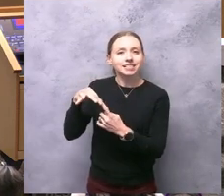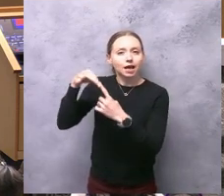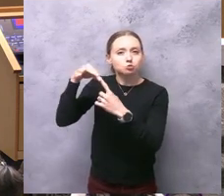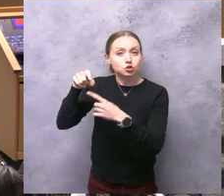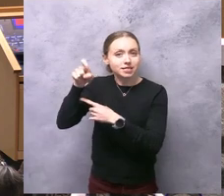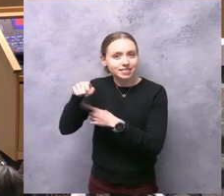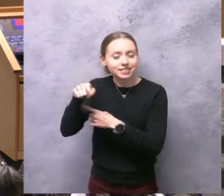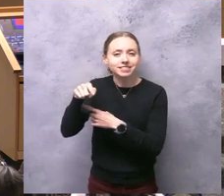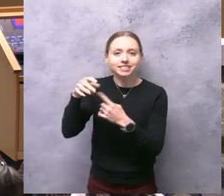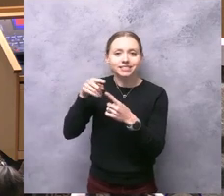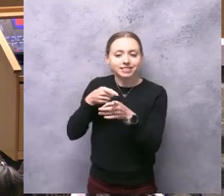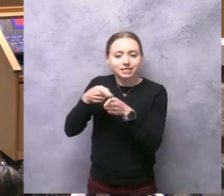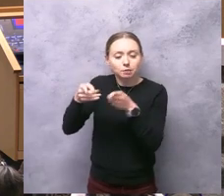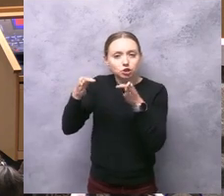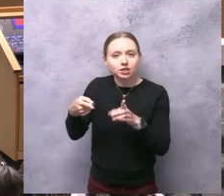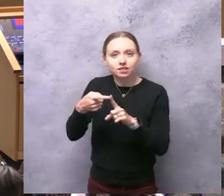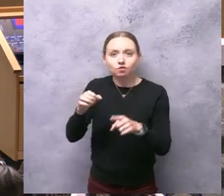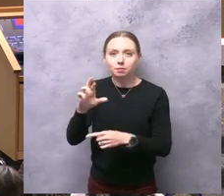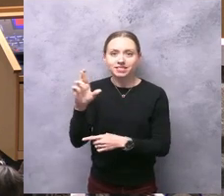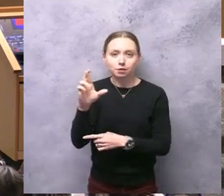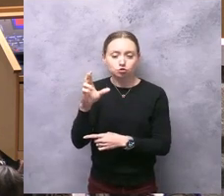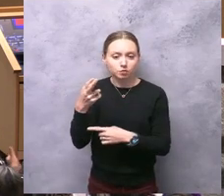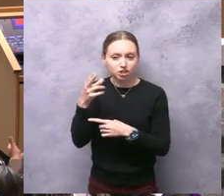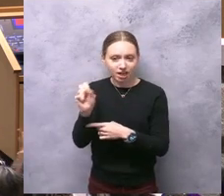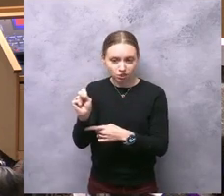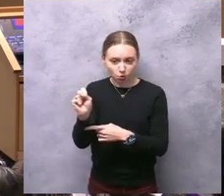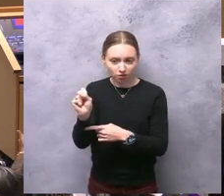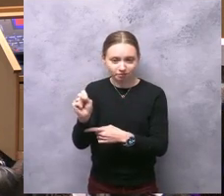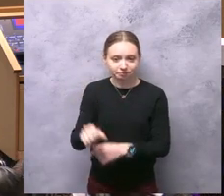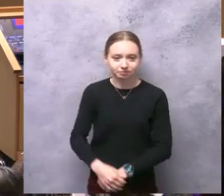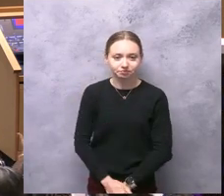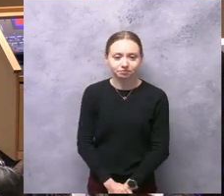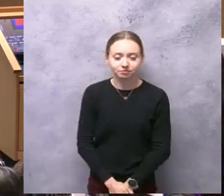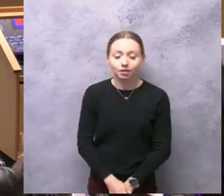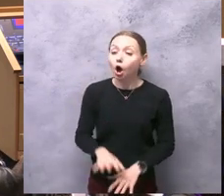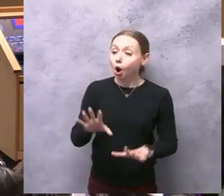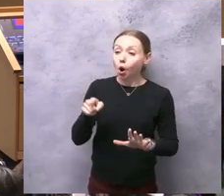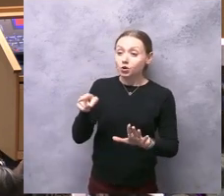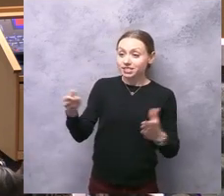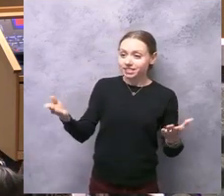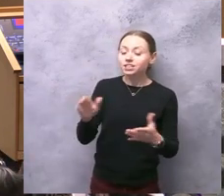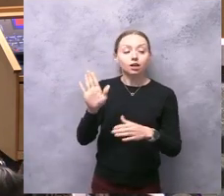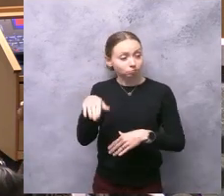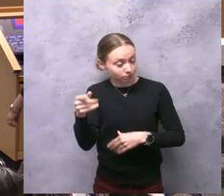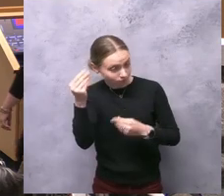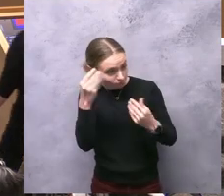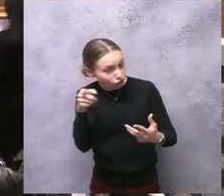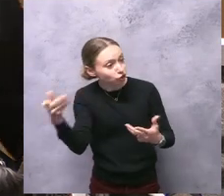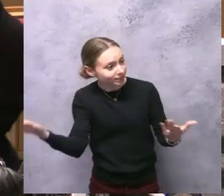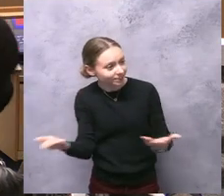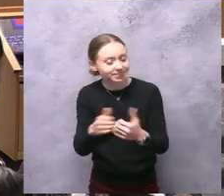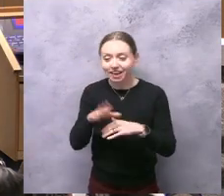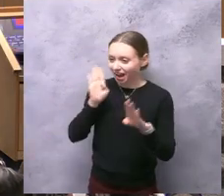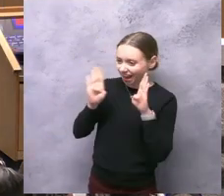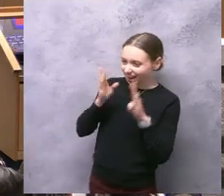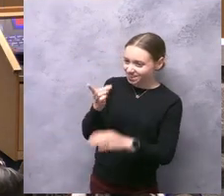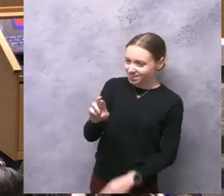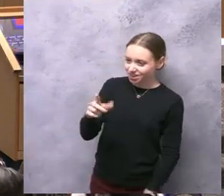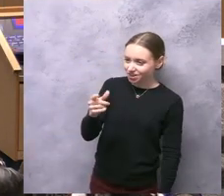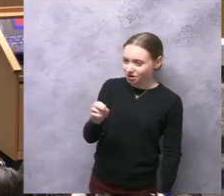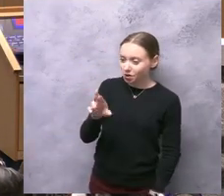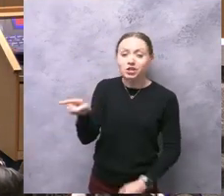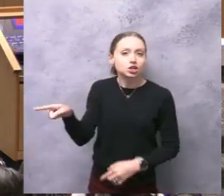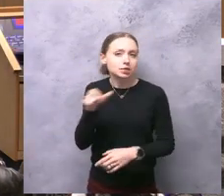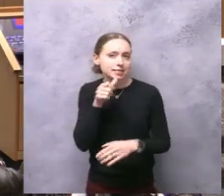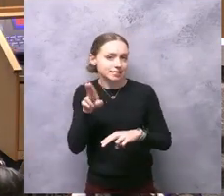an exceptional needs specialist from Cypress Ridge High School. Oh, wait, she's here, Tanya, she's here. Hi, Dr. Gordon. She didn't sit in